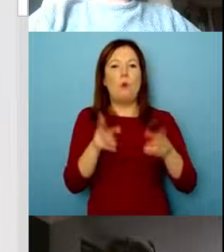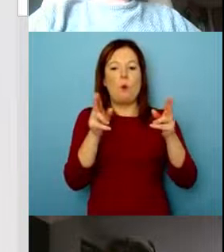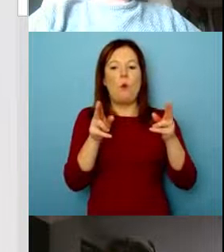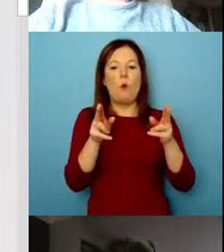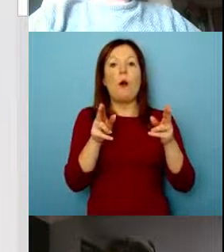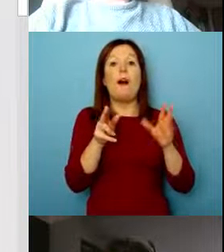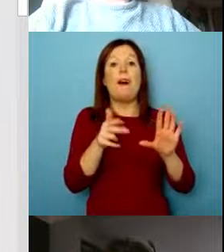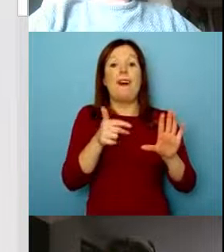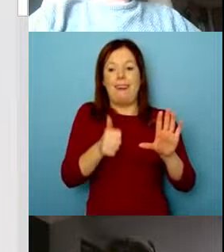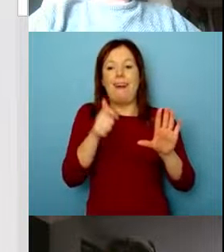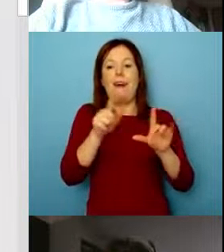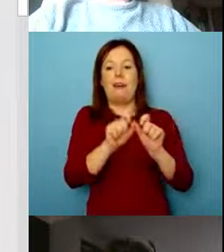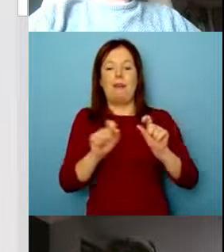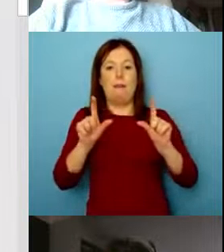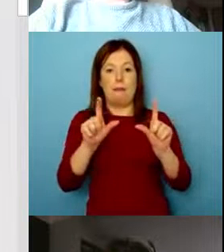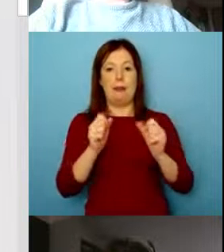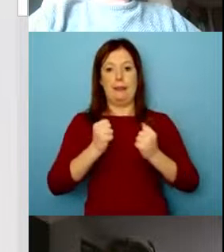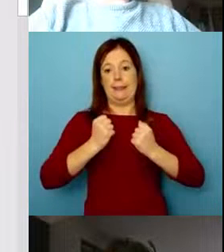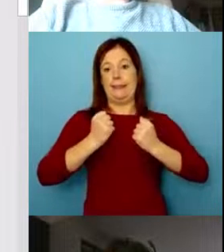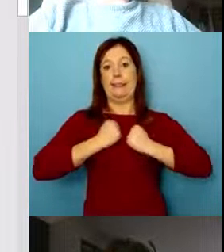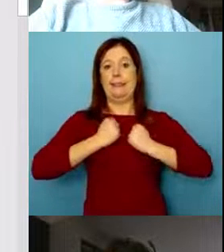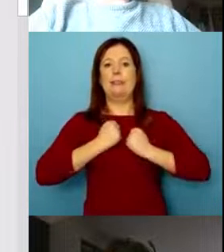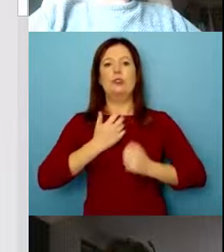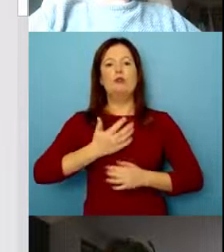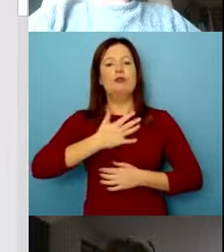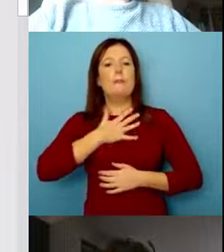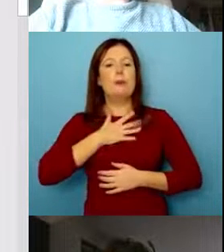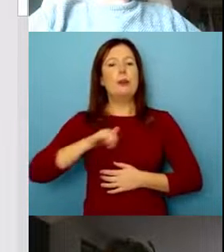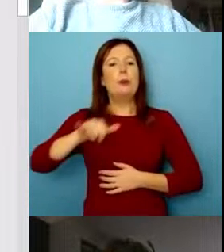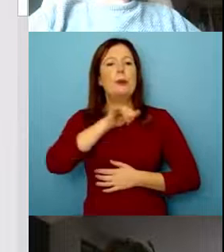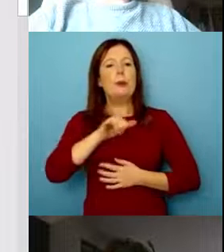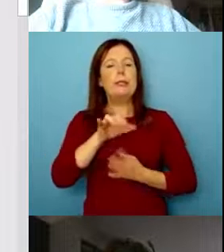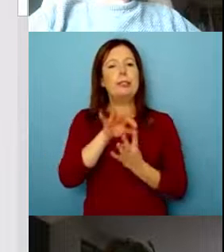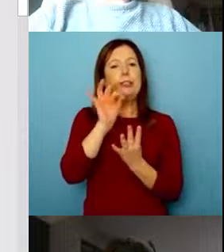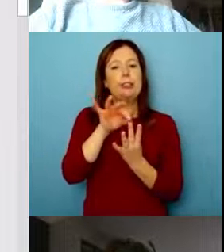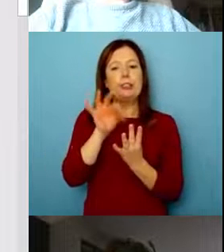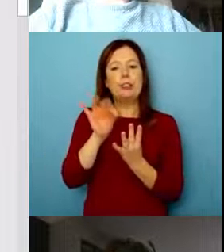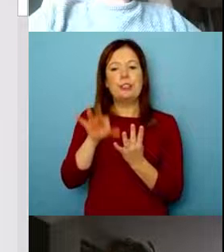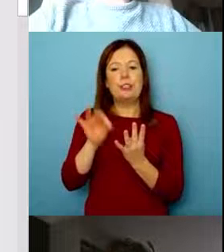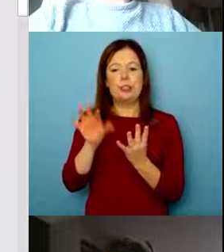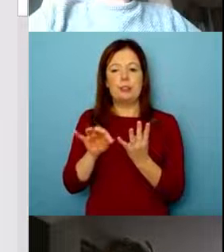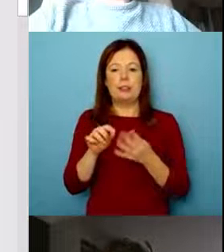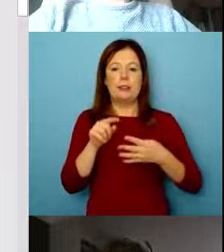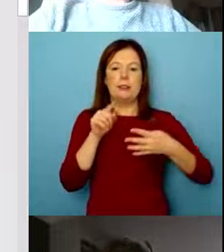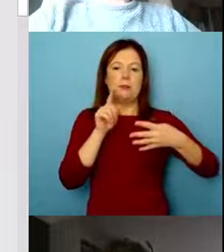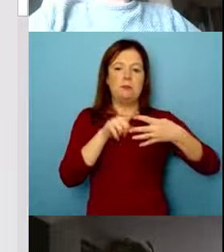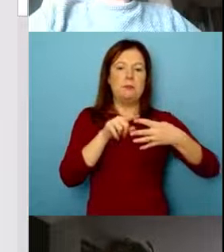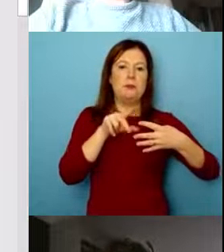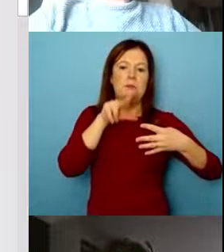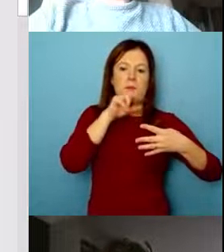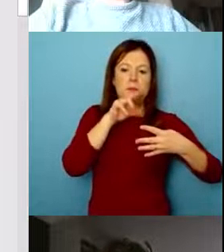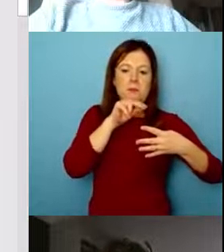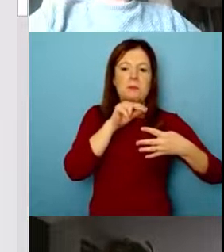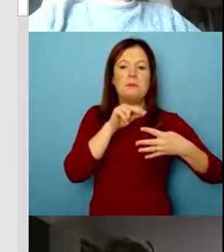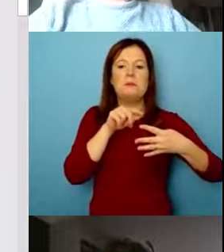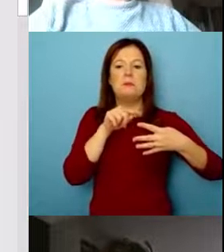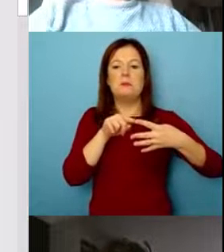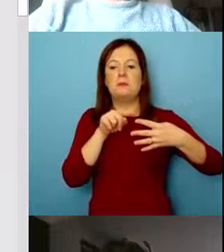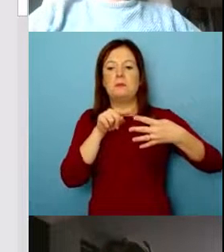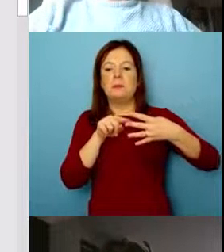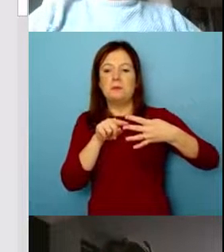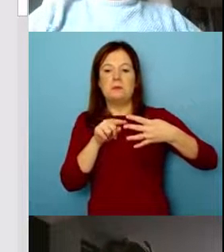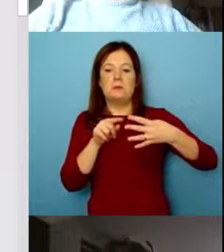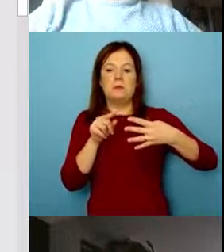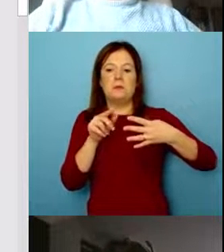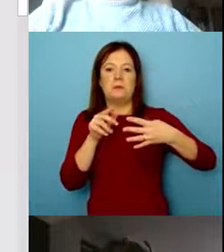page where you can customize your own preferences for viewing. So you can select text-to-speech, audio description, subtitle, sign language. And